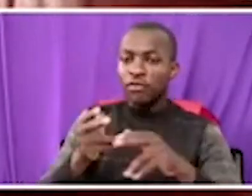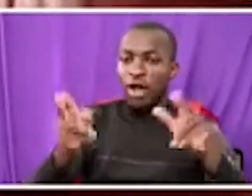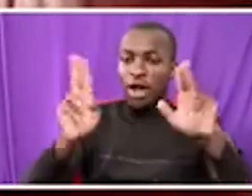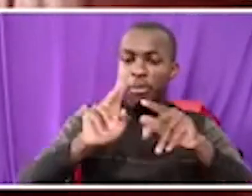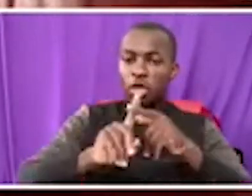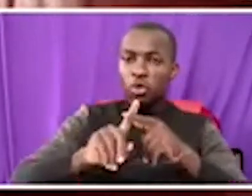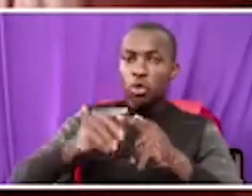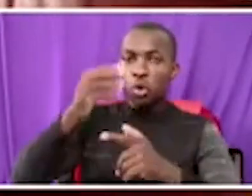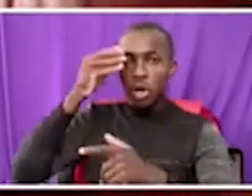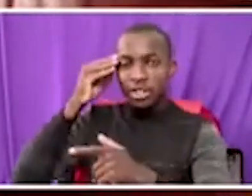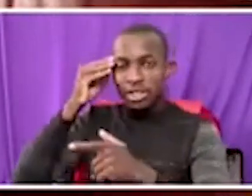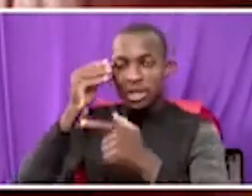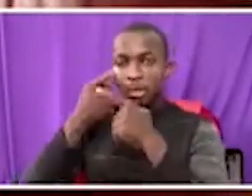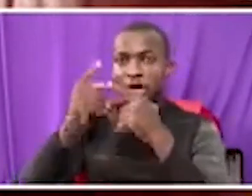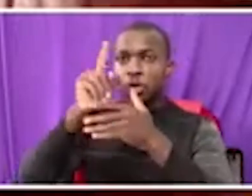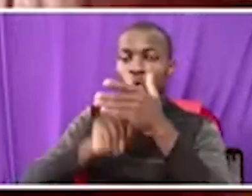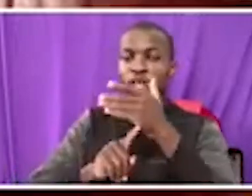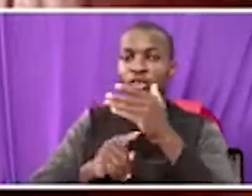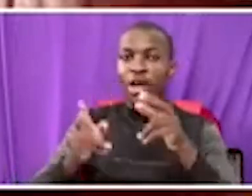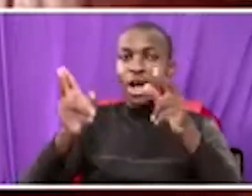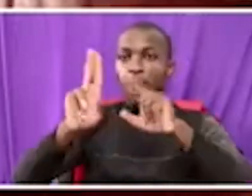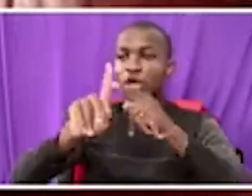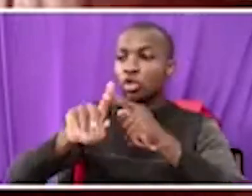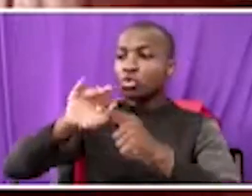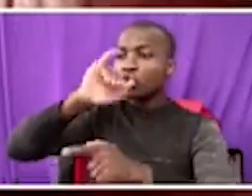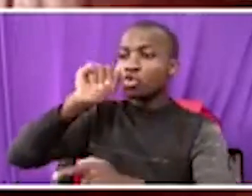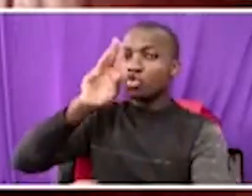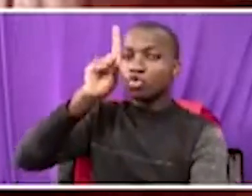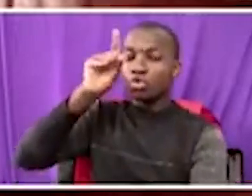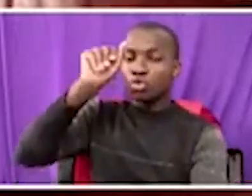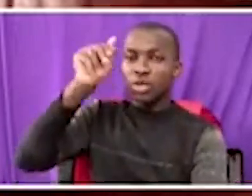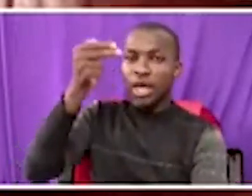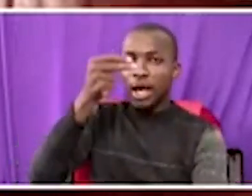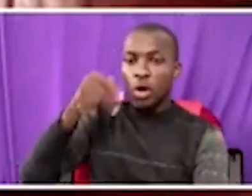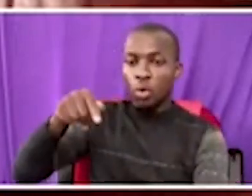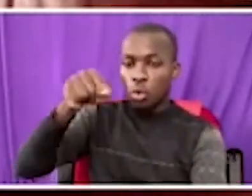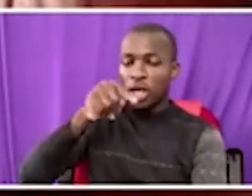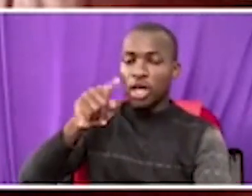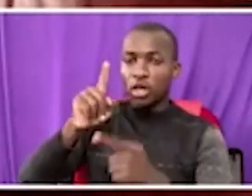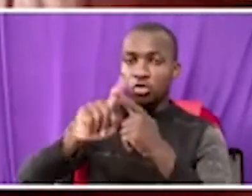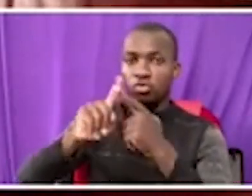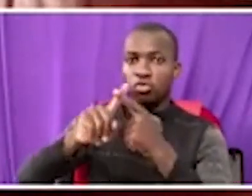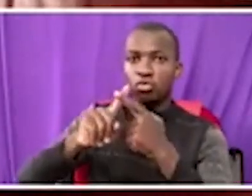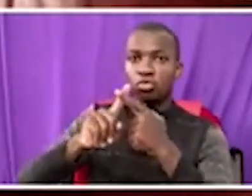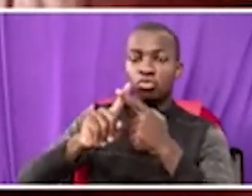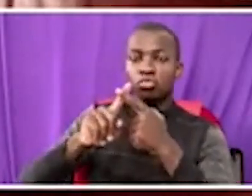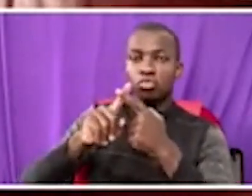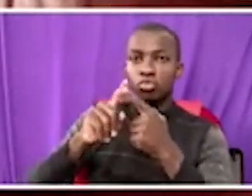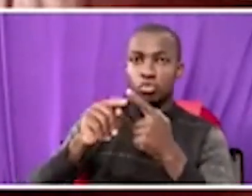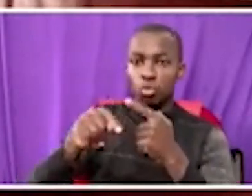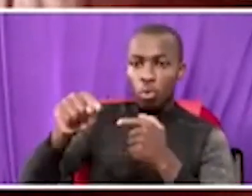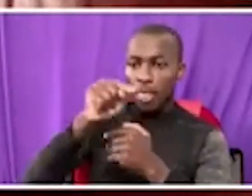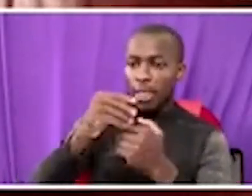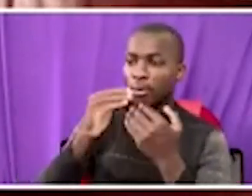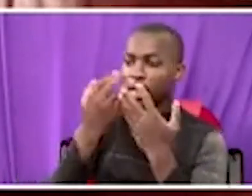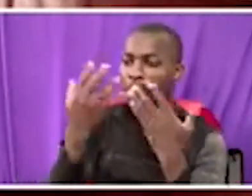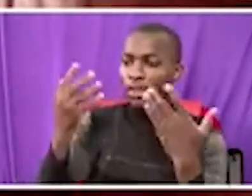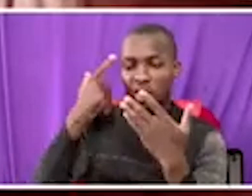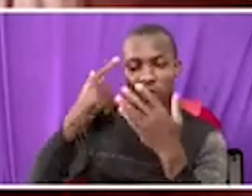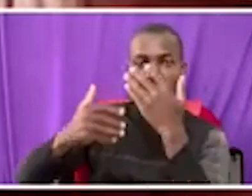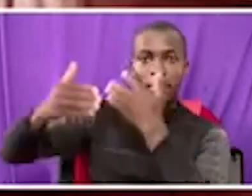Israel and whatever might have happened in Judah, we are looking forward to a time when these things will be a thing of the